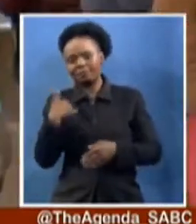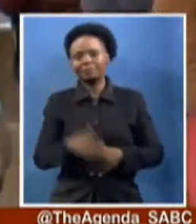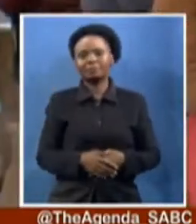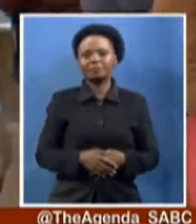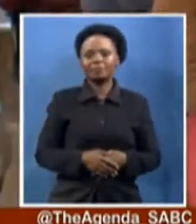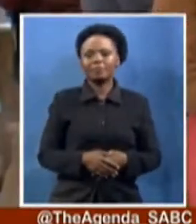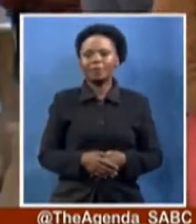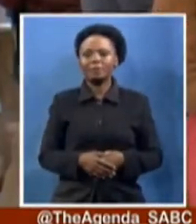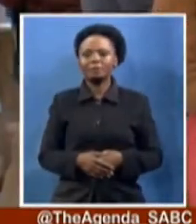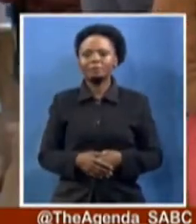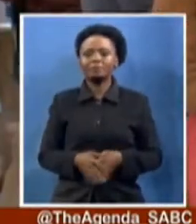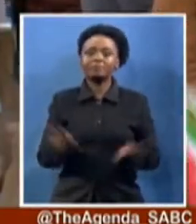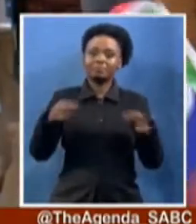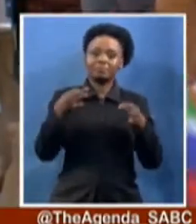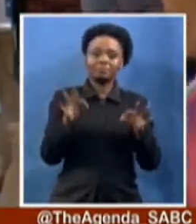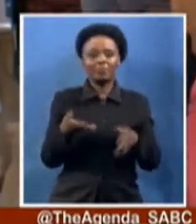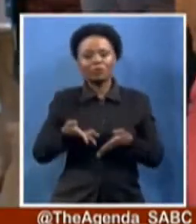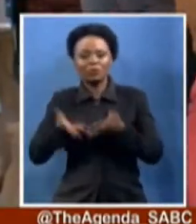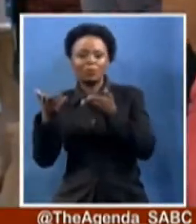tumamina,